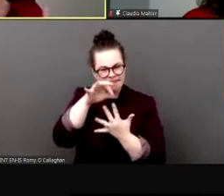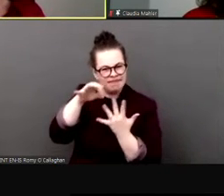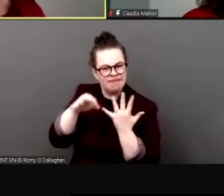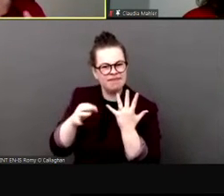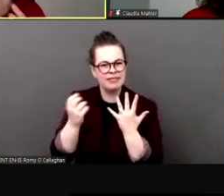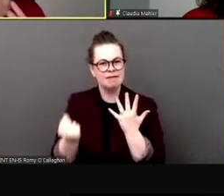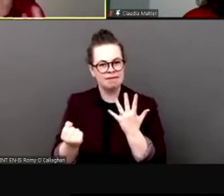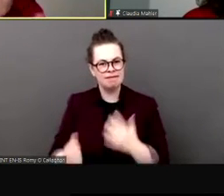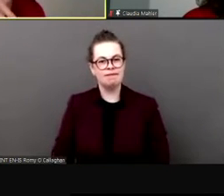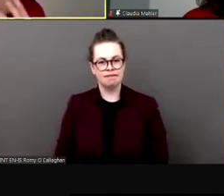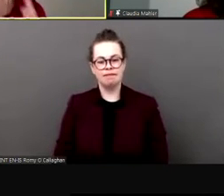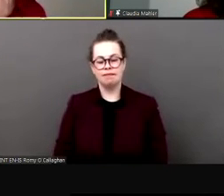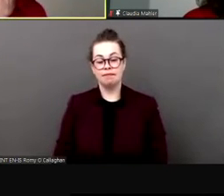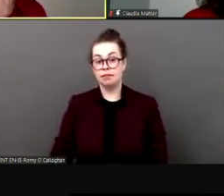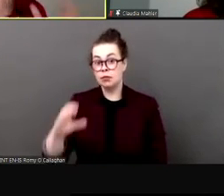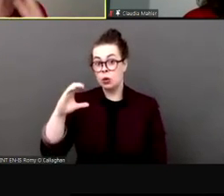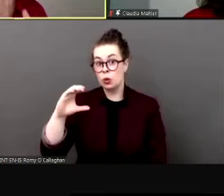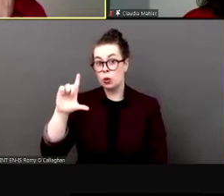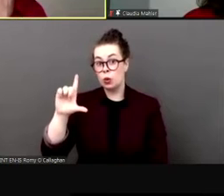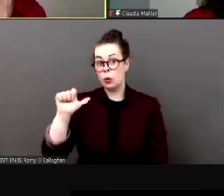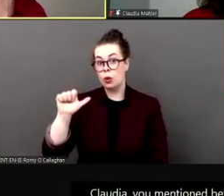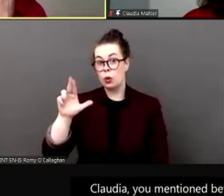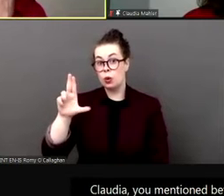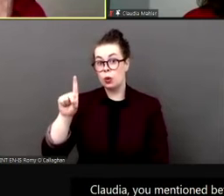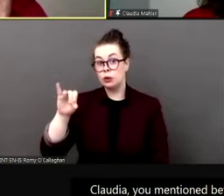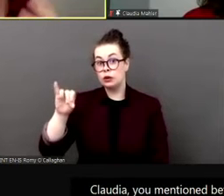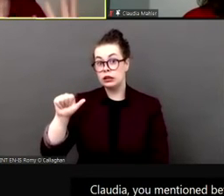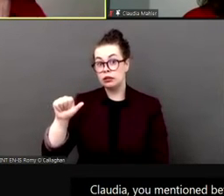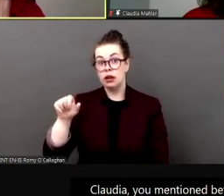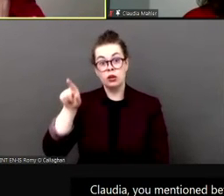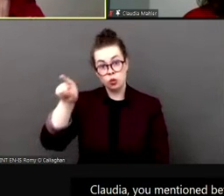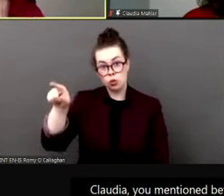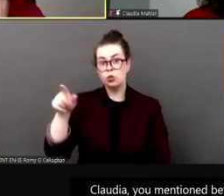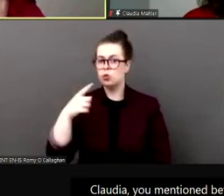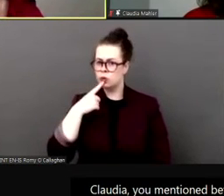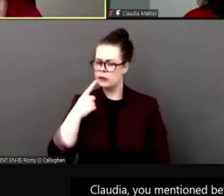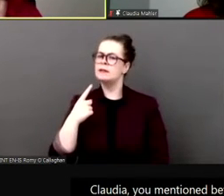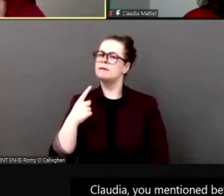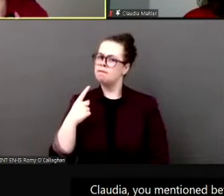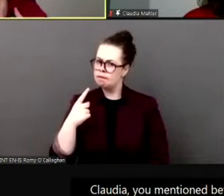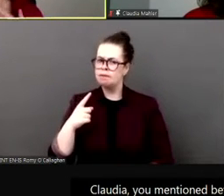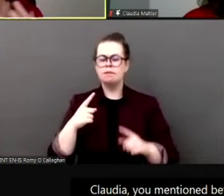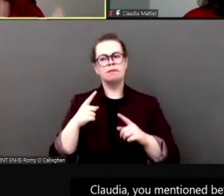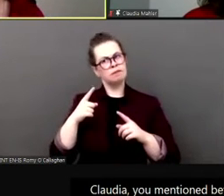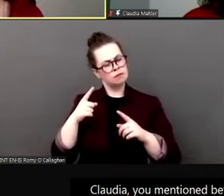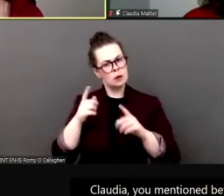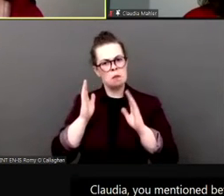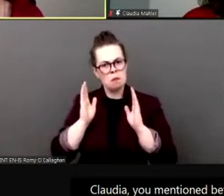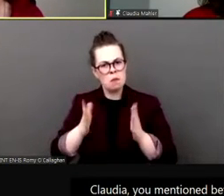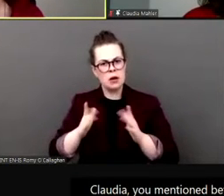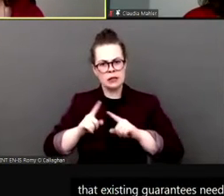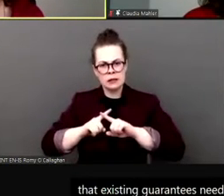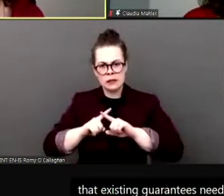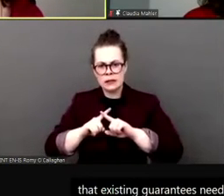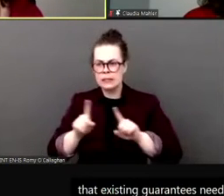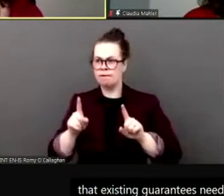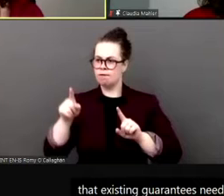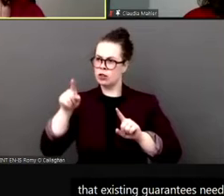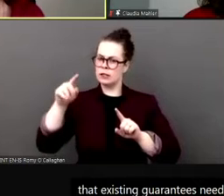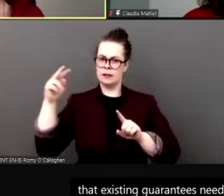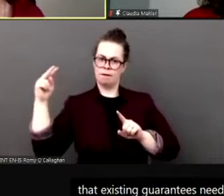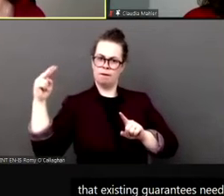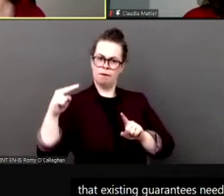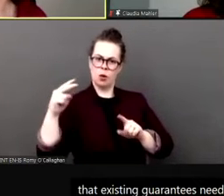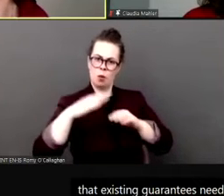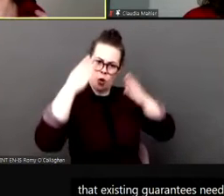ways in which you feel that existing guarantees need to be expanding to address some of these practical and legal challenges that you mentioned.